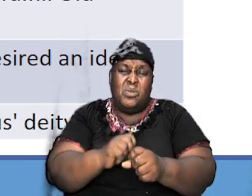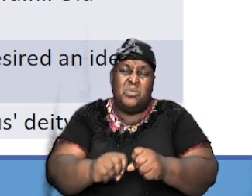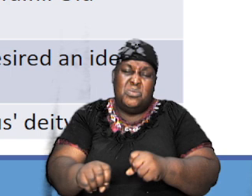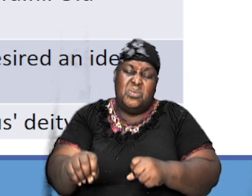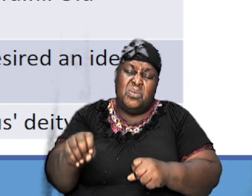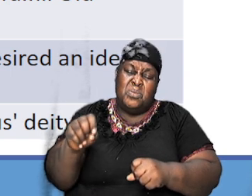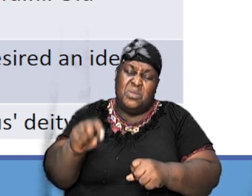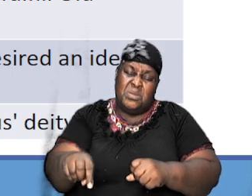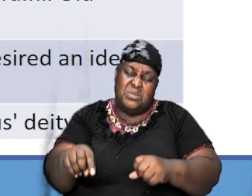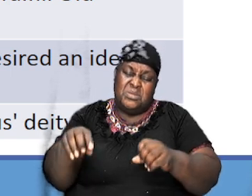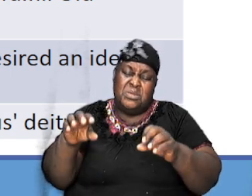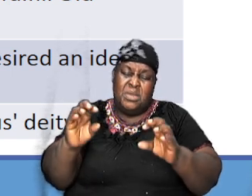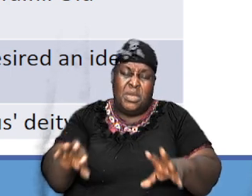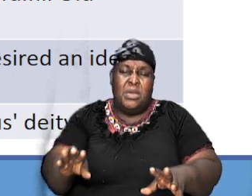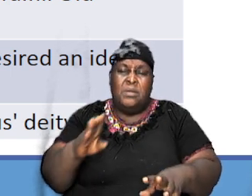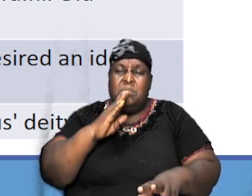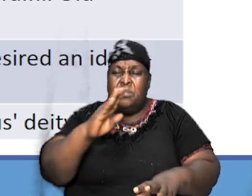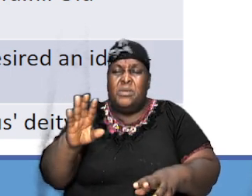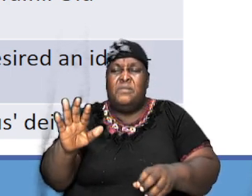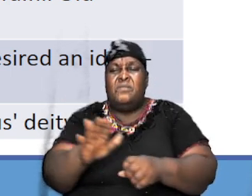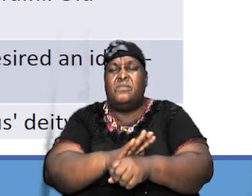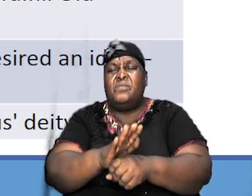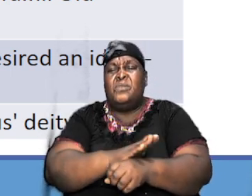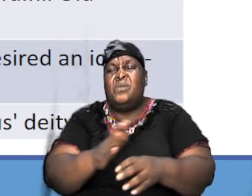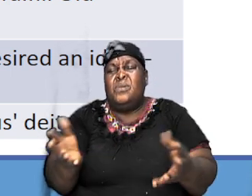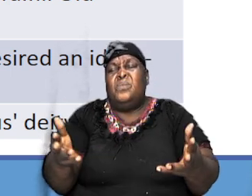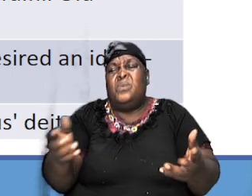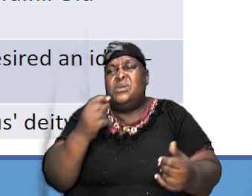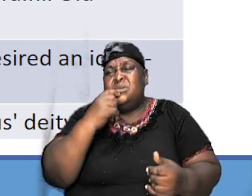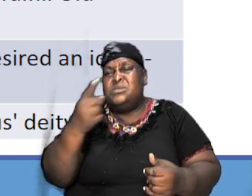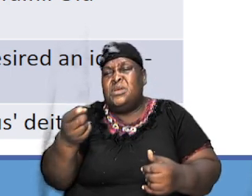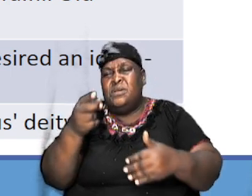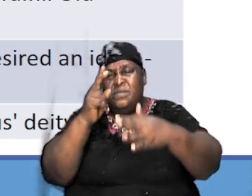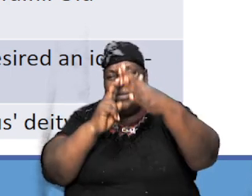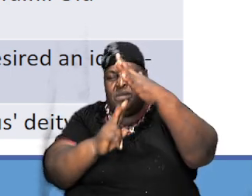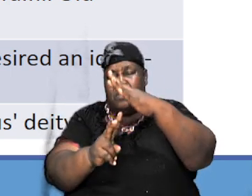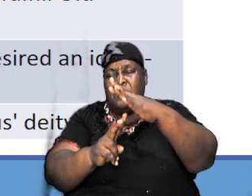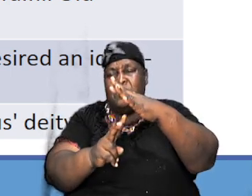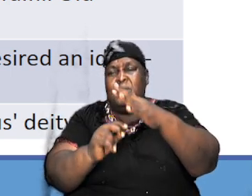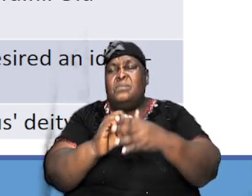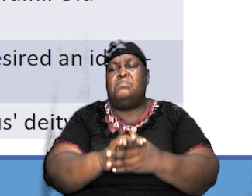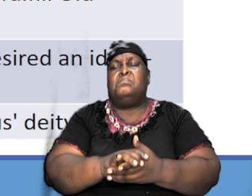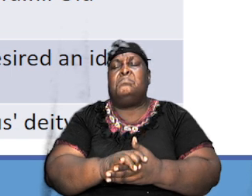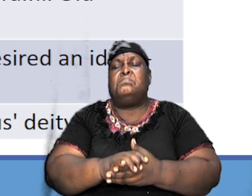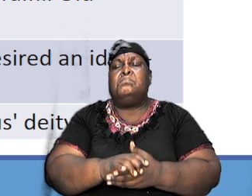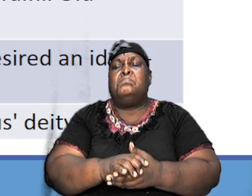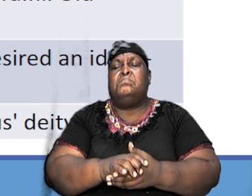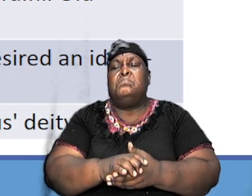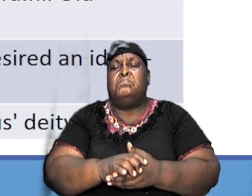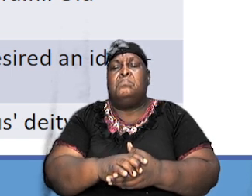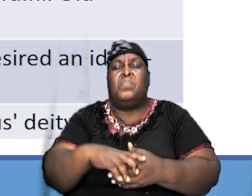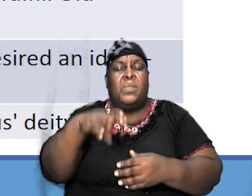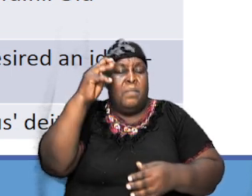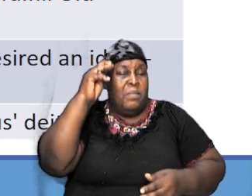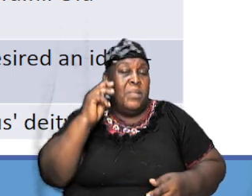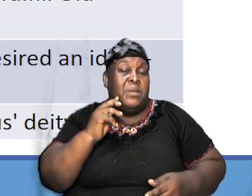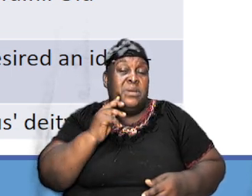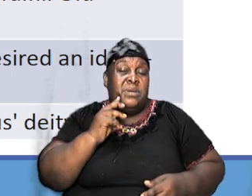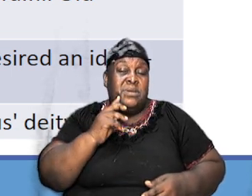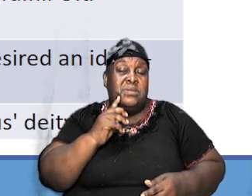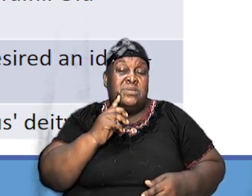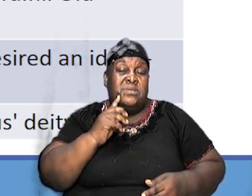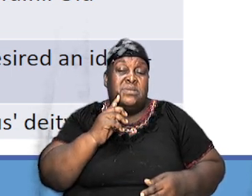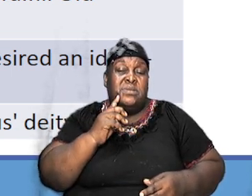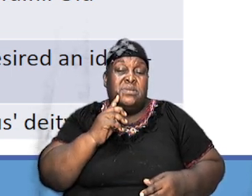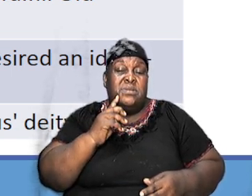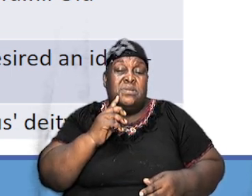can be fulfilled, you know, what was said of the prophet, or so that this can be fulfilled. So Matthew